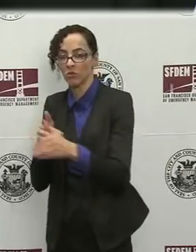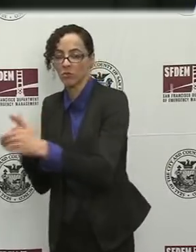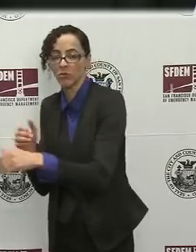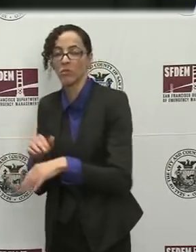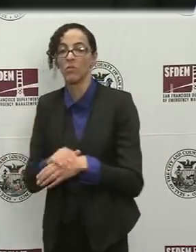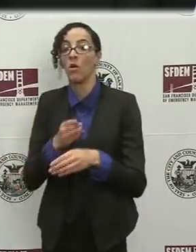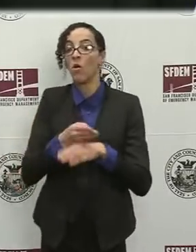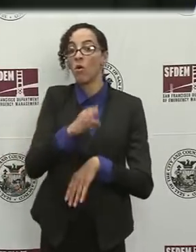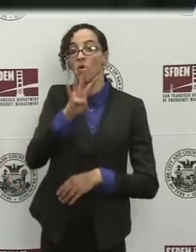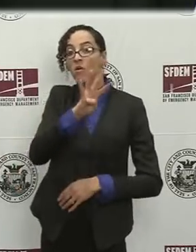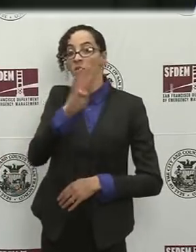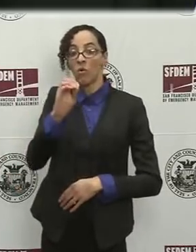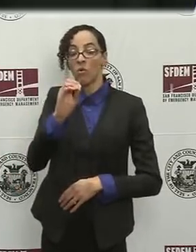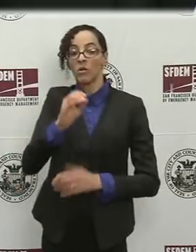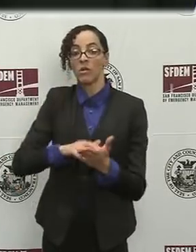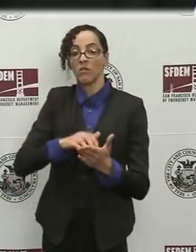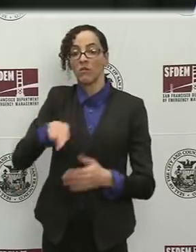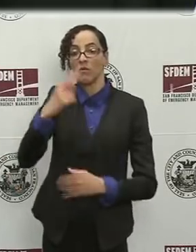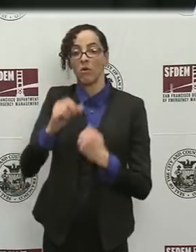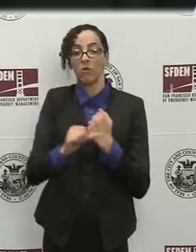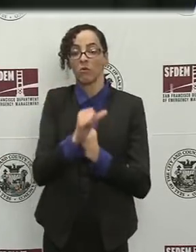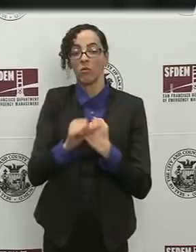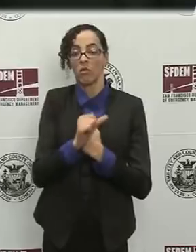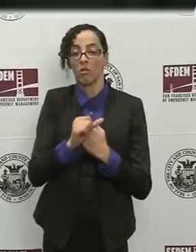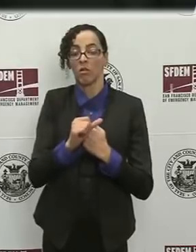being moved from the shelter system today.